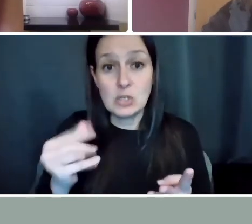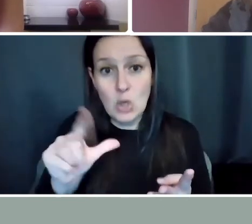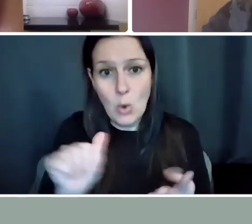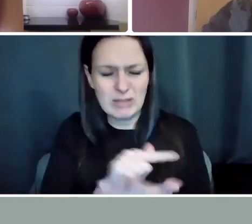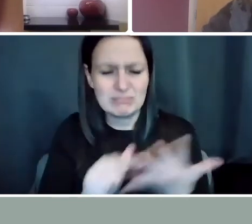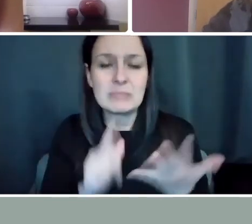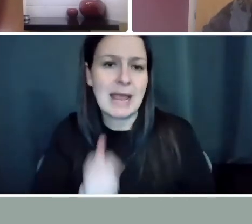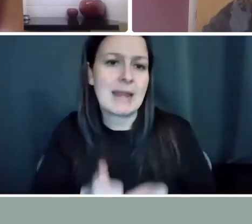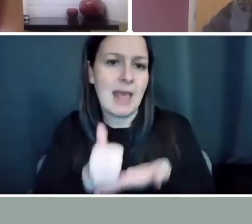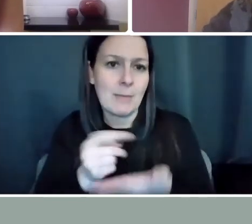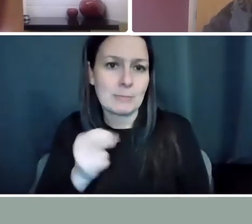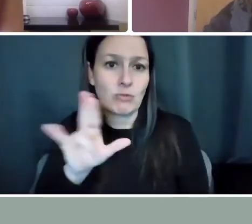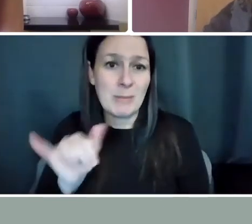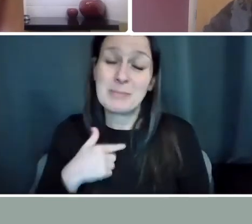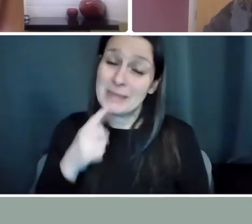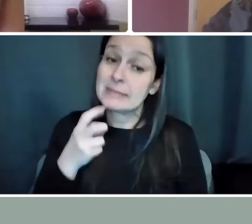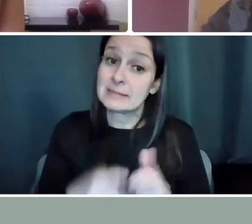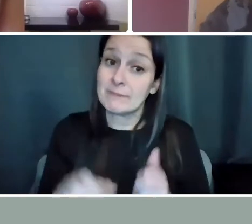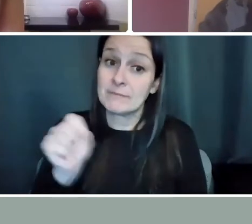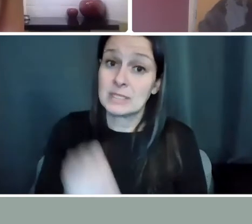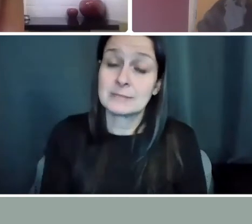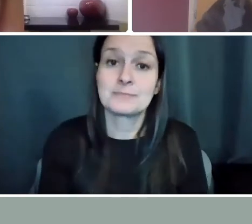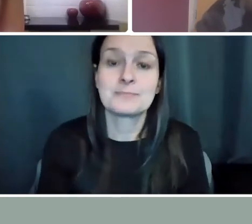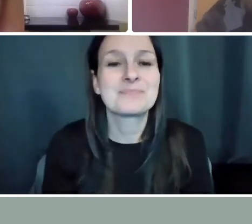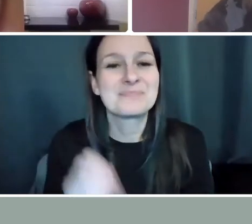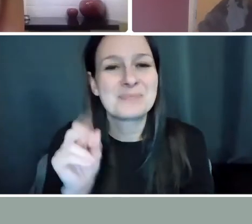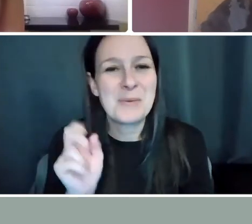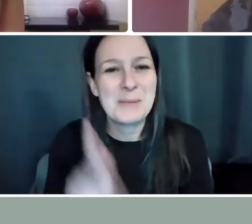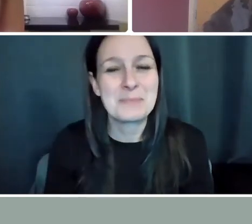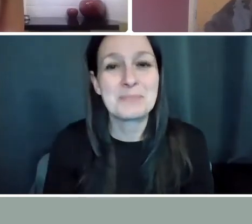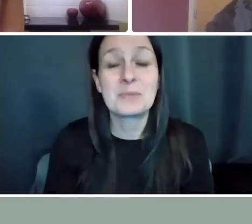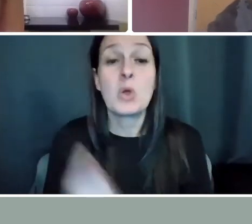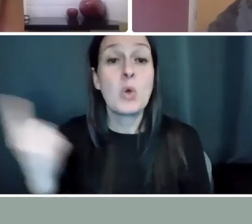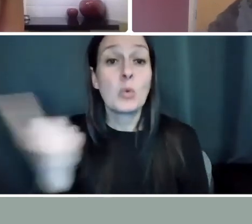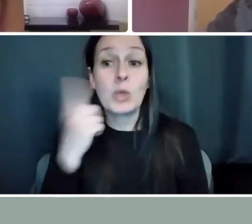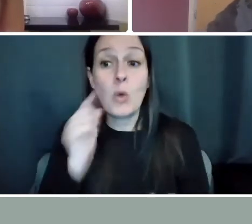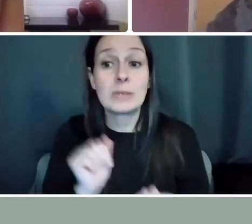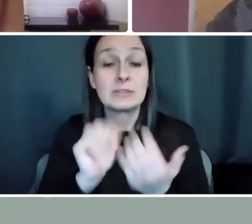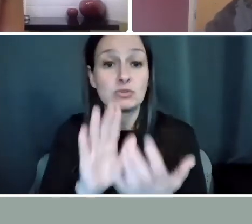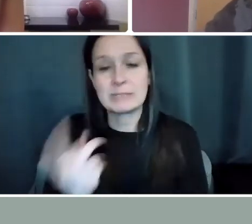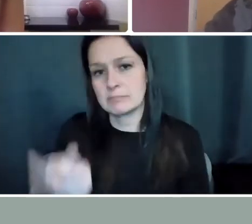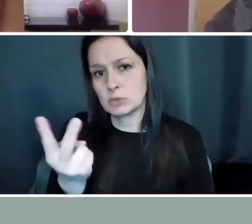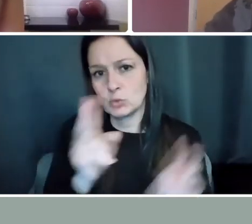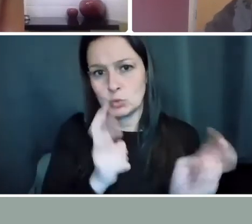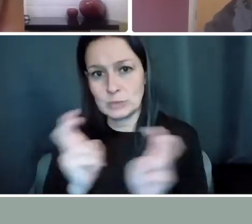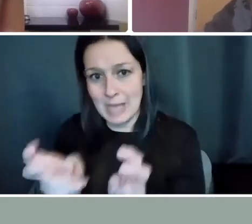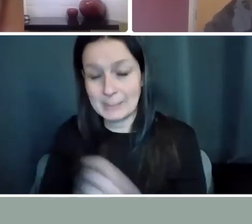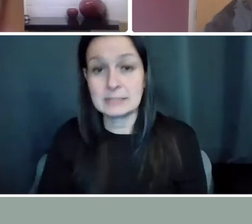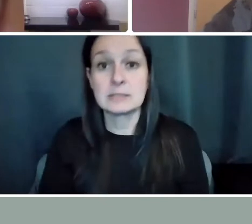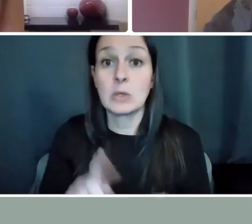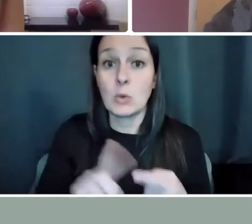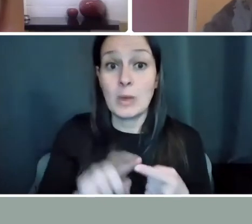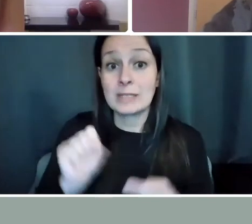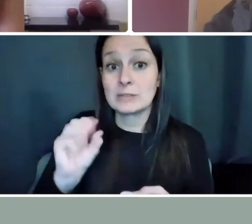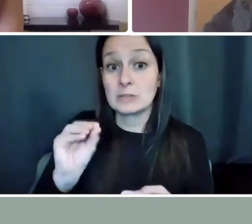well. It's definitely a tough one. Okay. And then we always address two topics we always address. One is